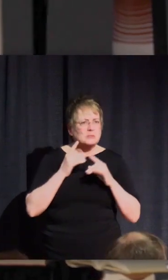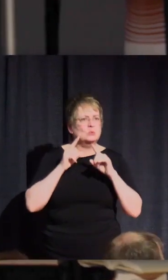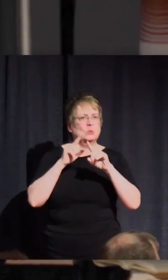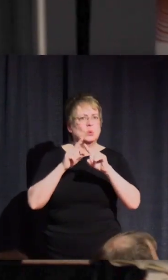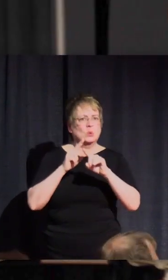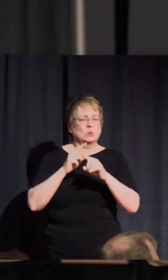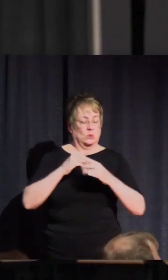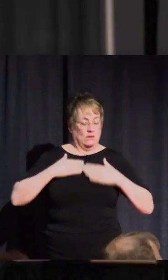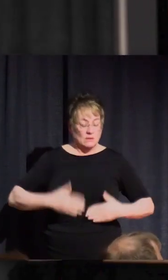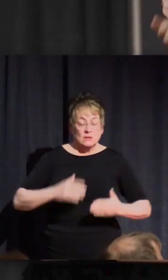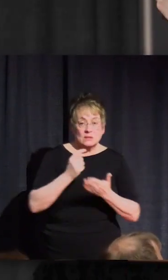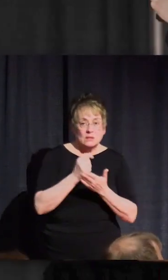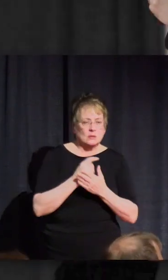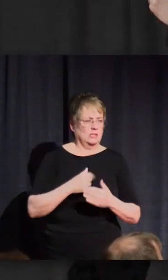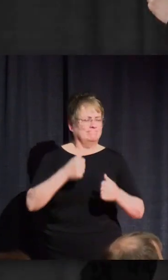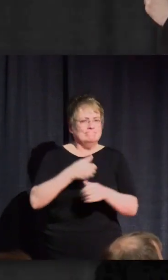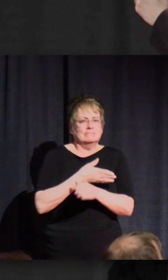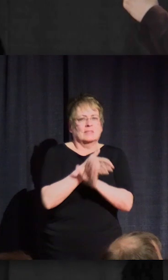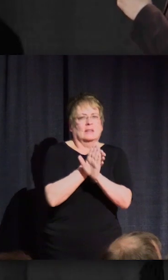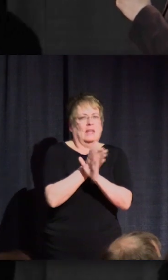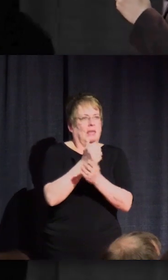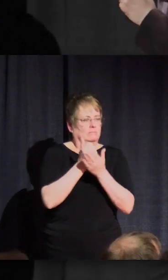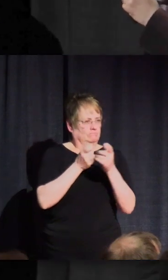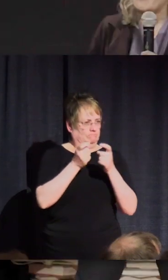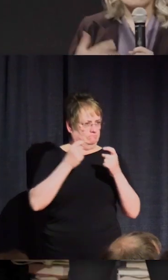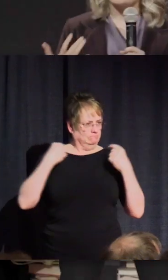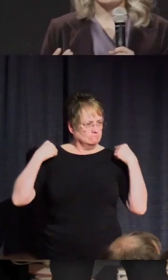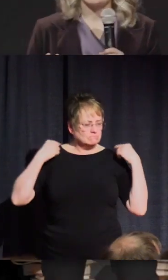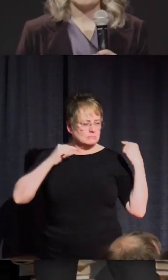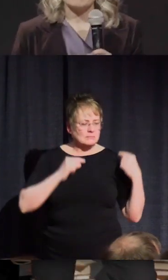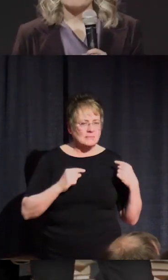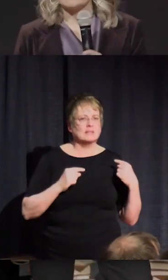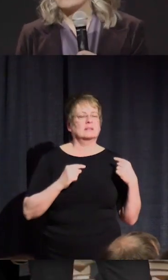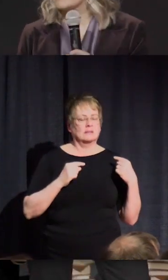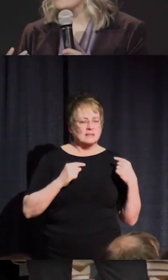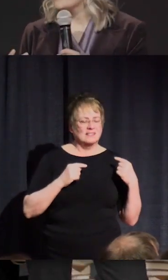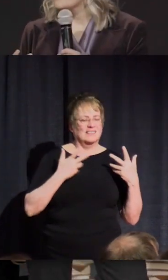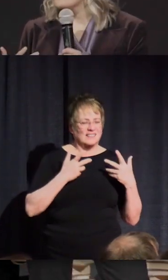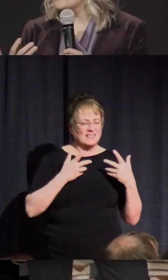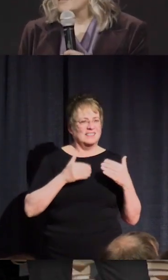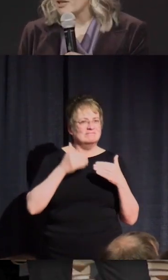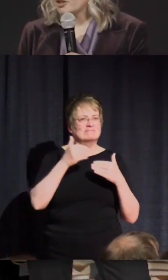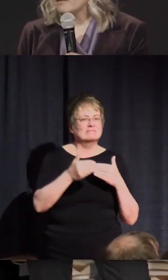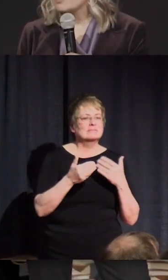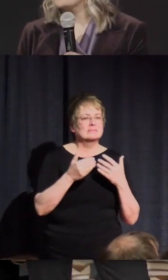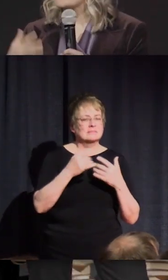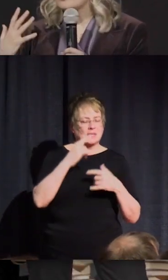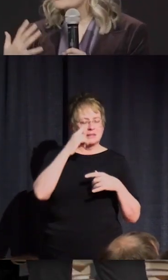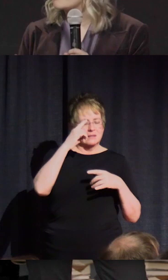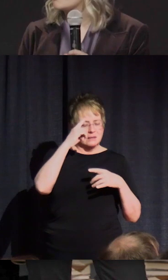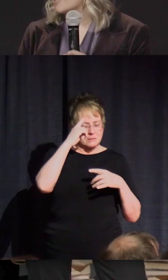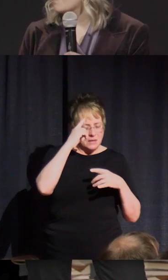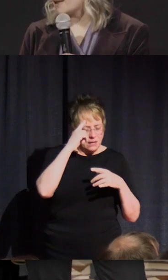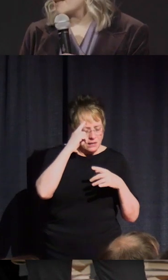therapy, a lot of yoga to help me manage my back pain, and that eventually led me to mindfulness and some meditation, as well as